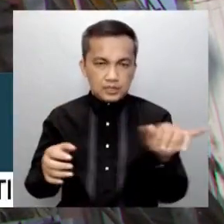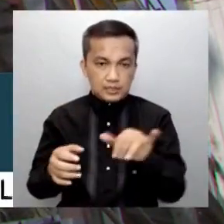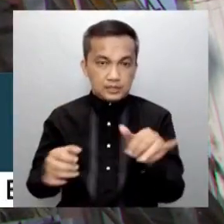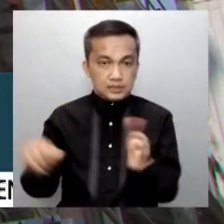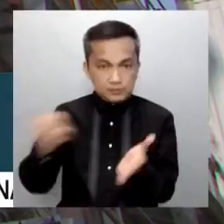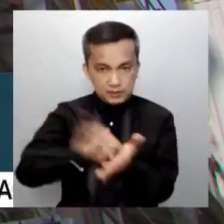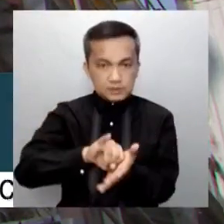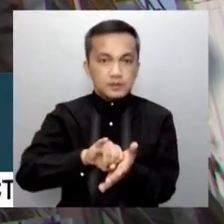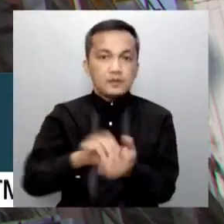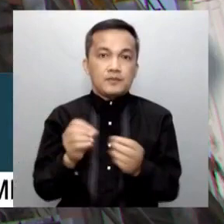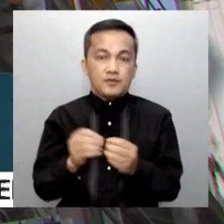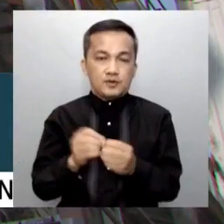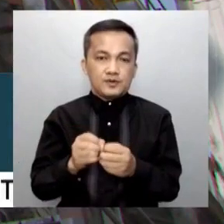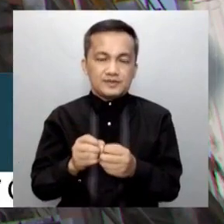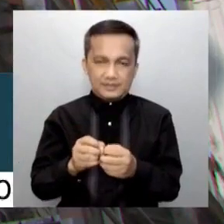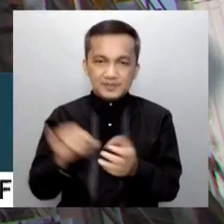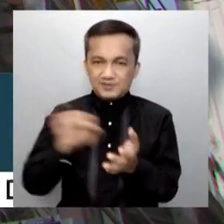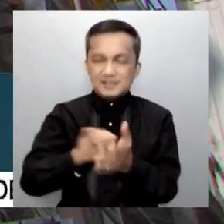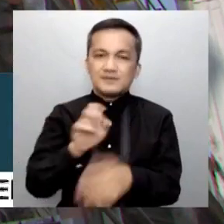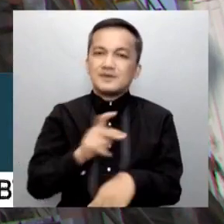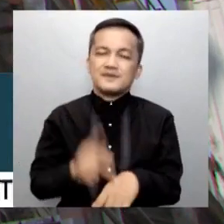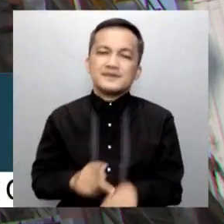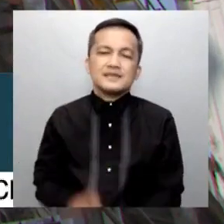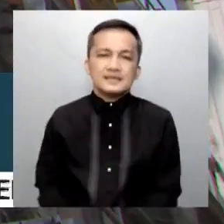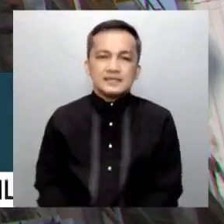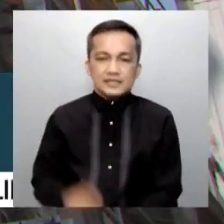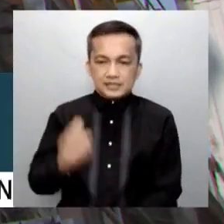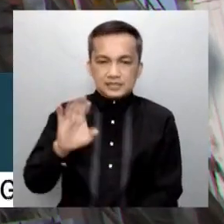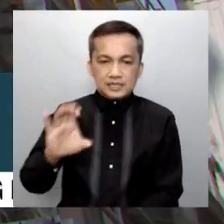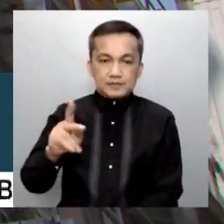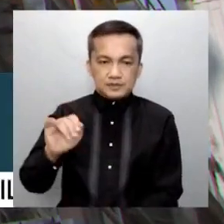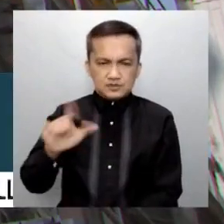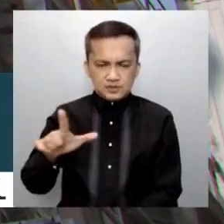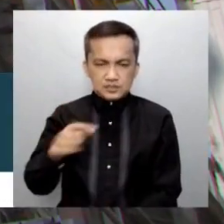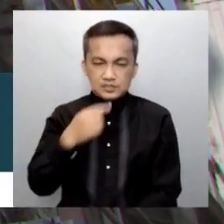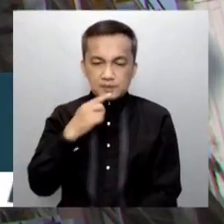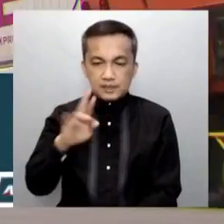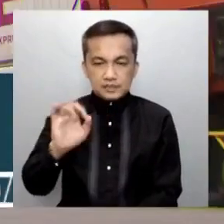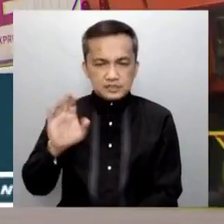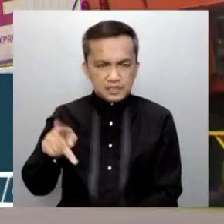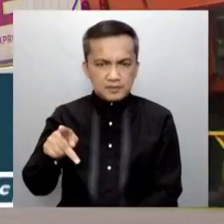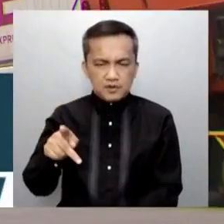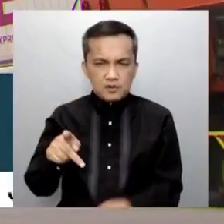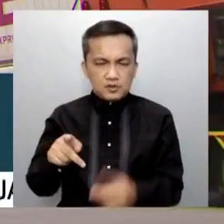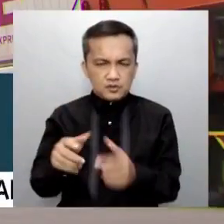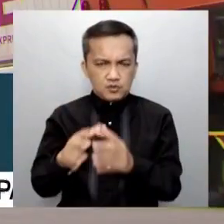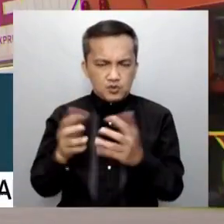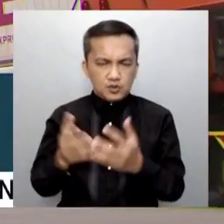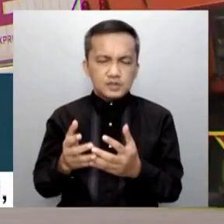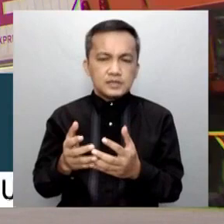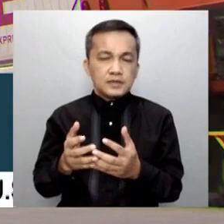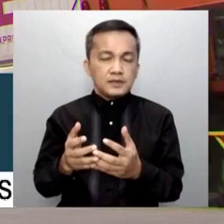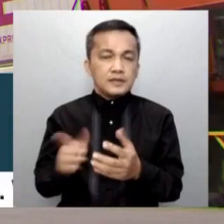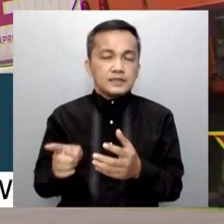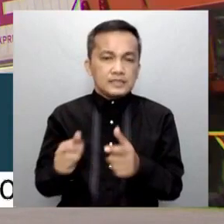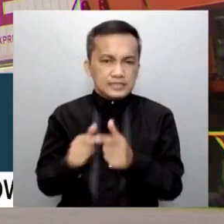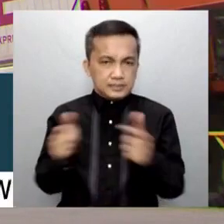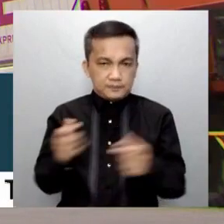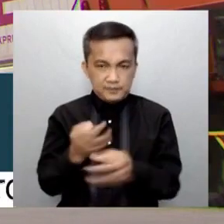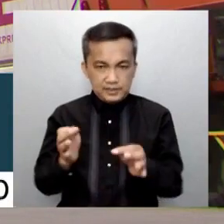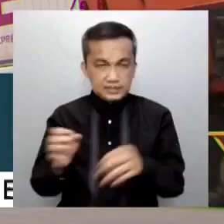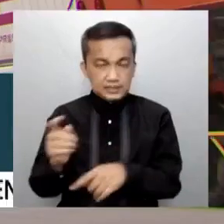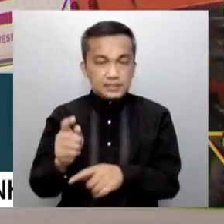more investments in the Philippines. Secretary Pascual mentioned that RCEP is the world's largest free trade deal, as it accounts